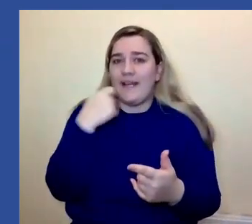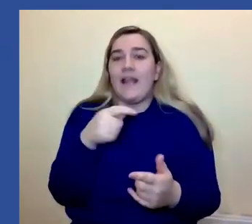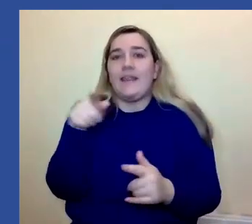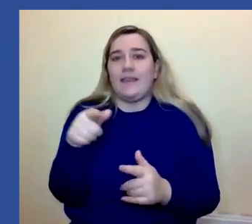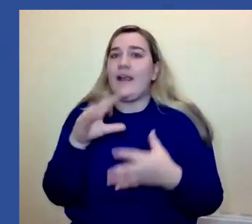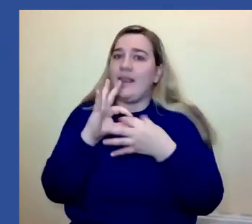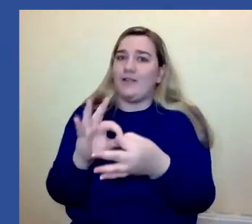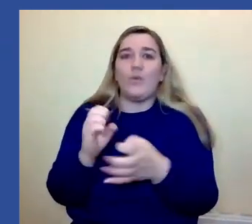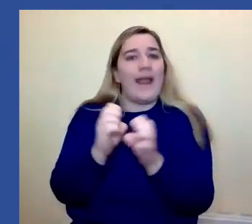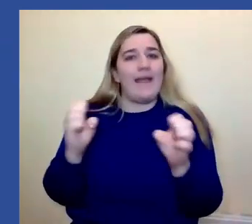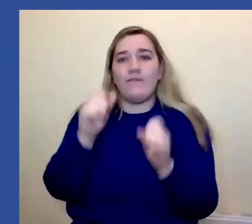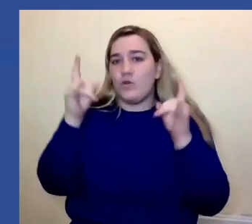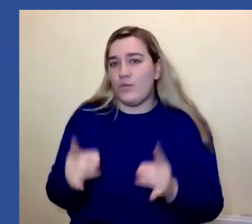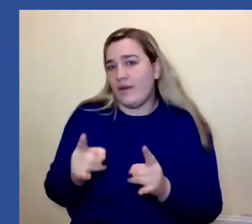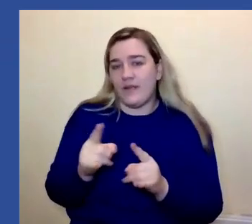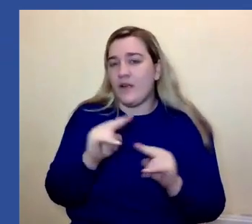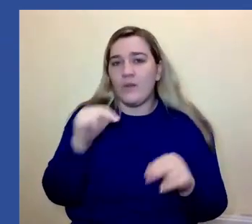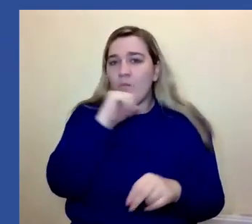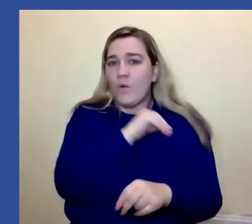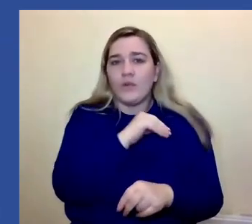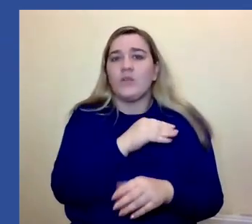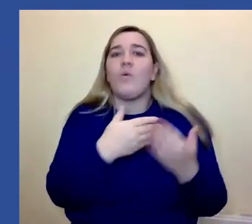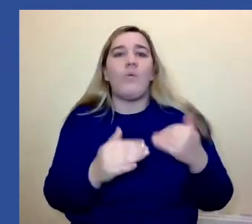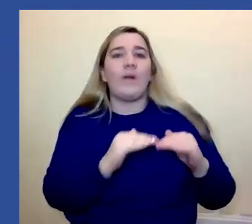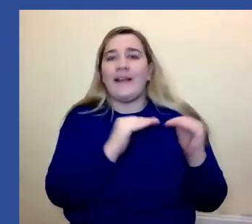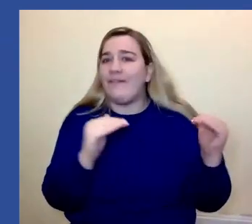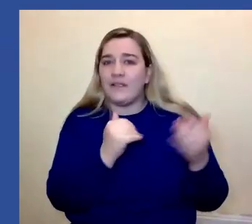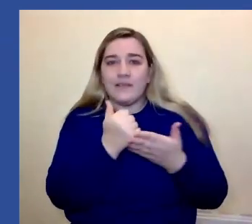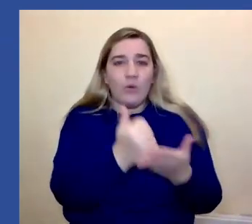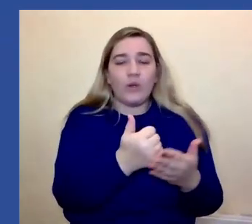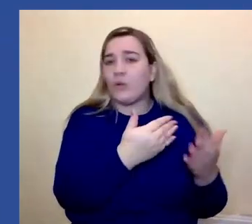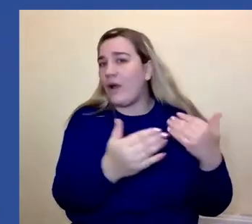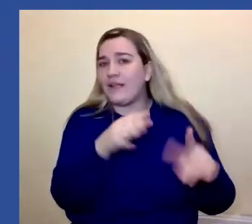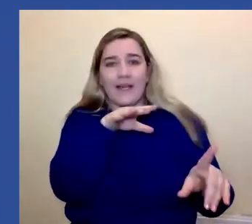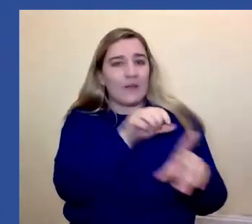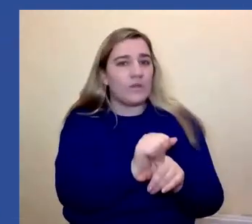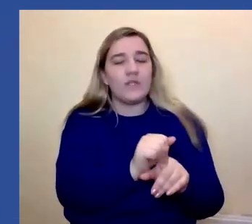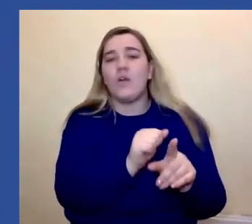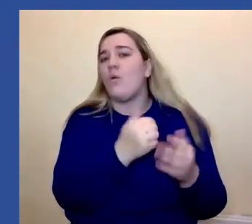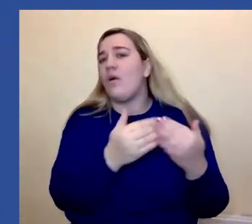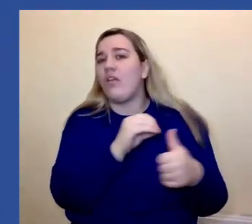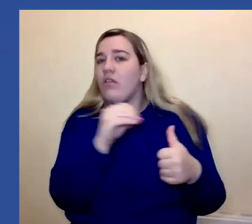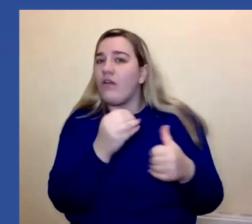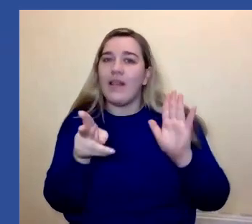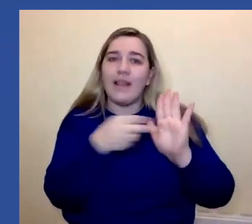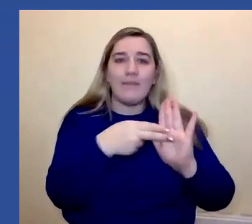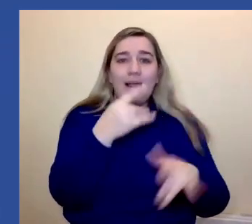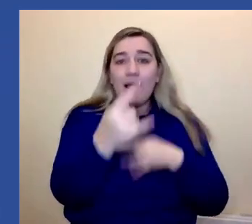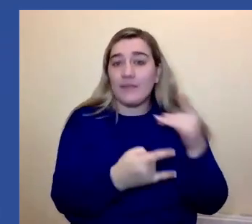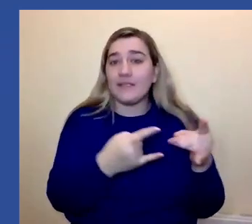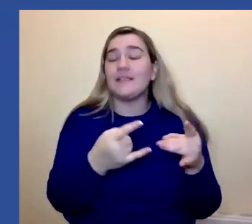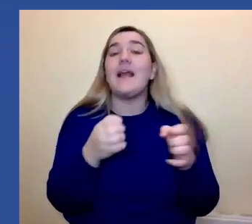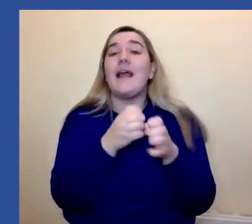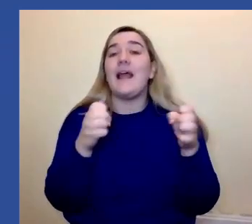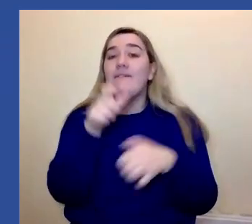human being, no matter what level of support, what diagnosis, or any other labelling that happens. Every